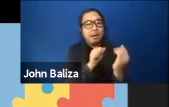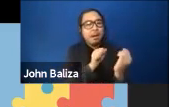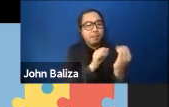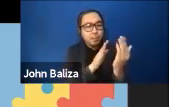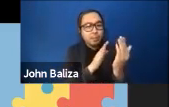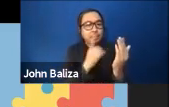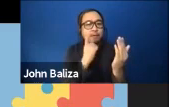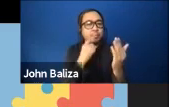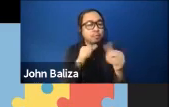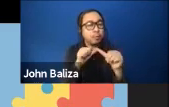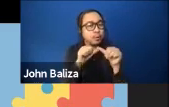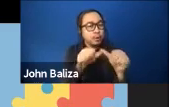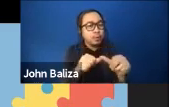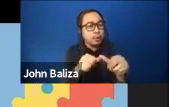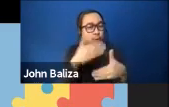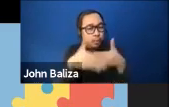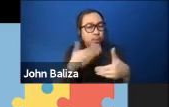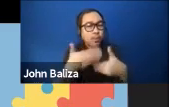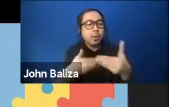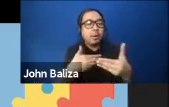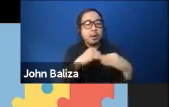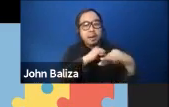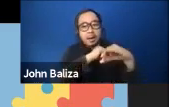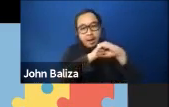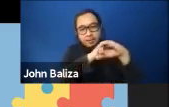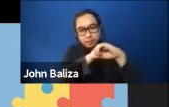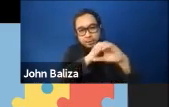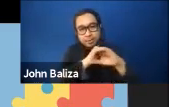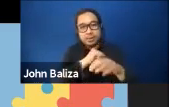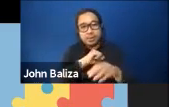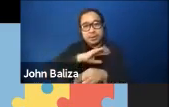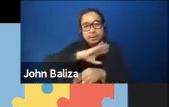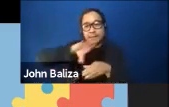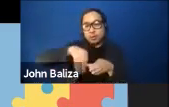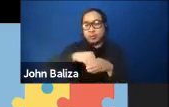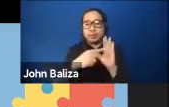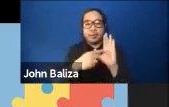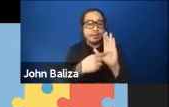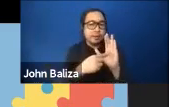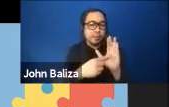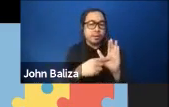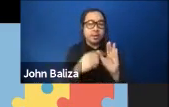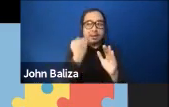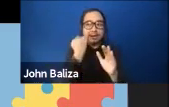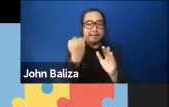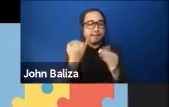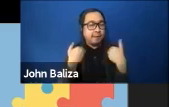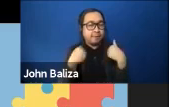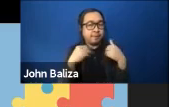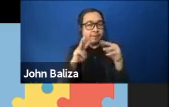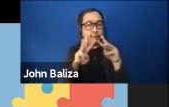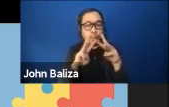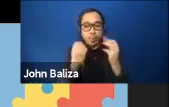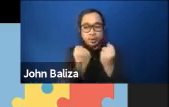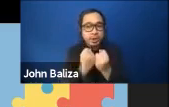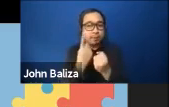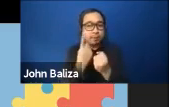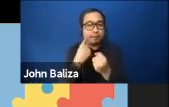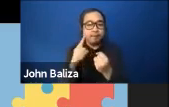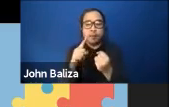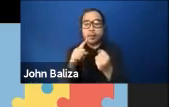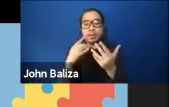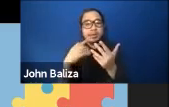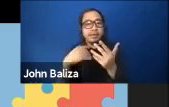ongoing advocacy, including, for example, when we do the workshop with the local authority, we have